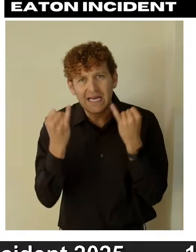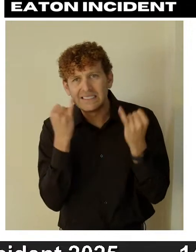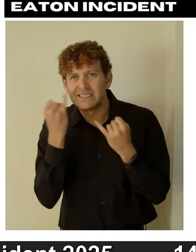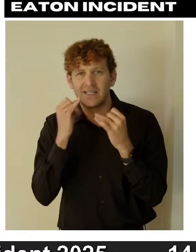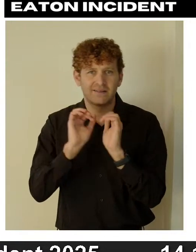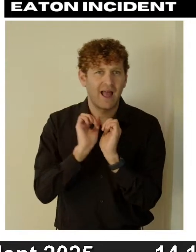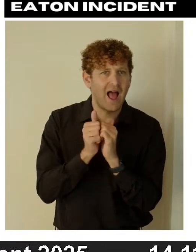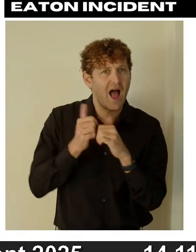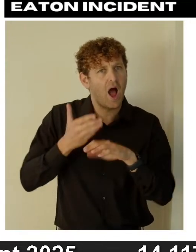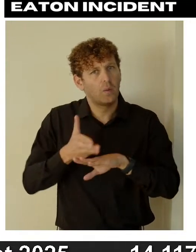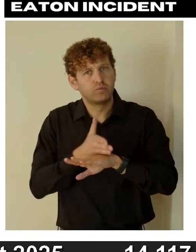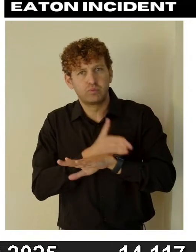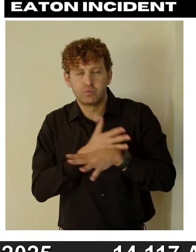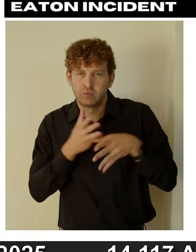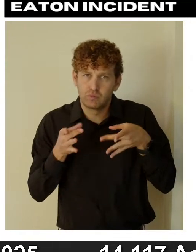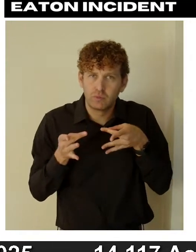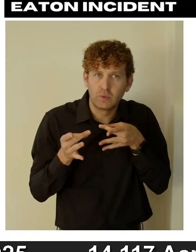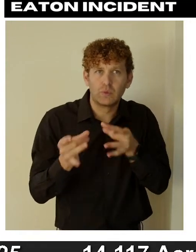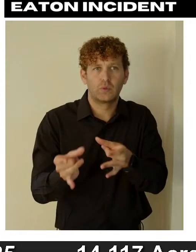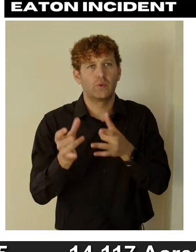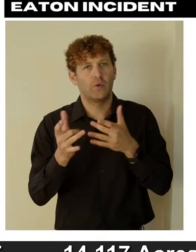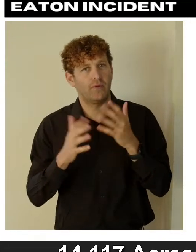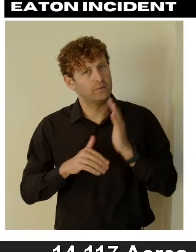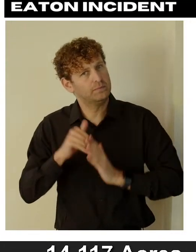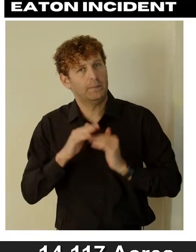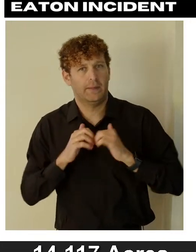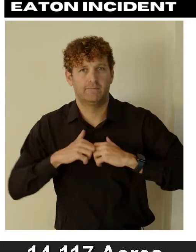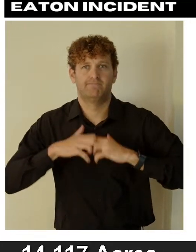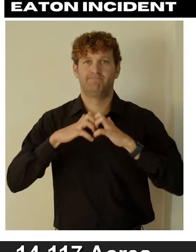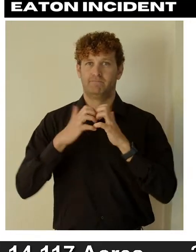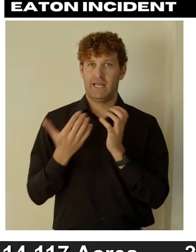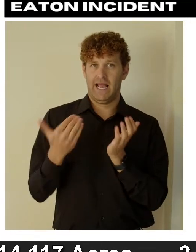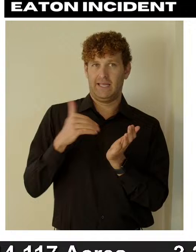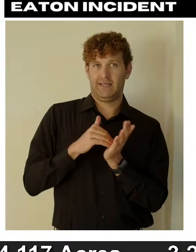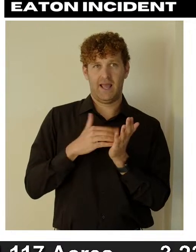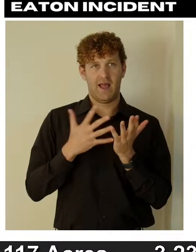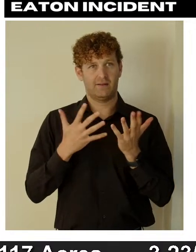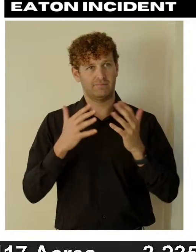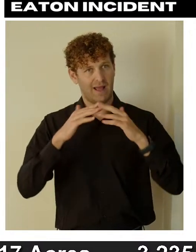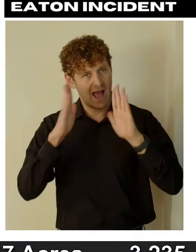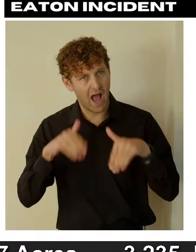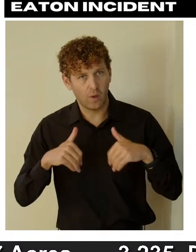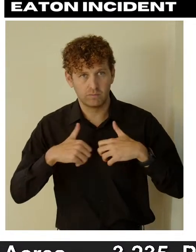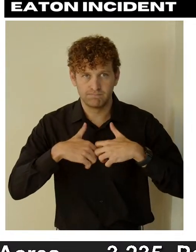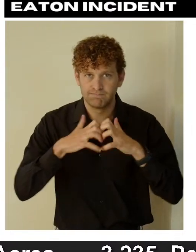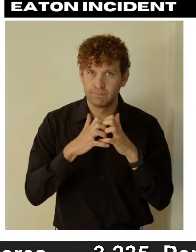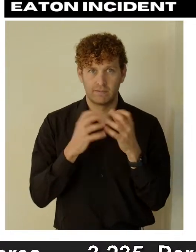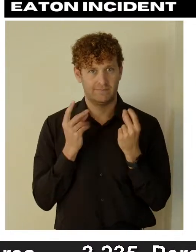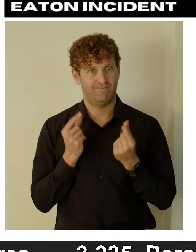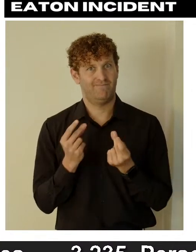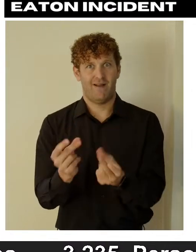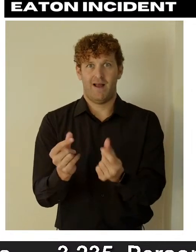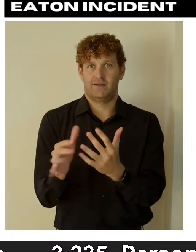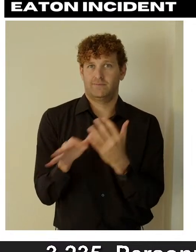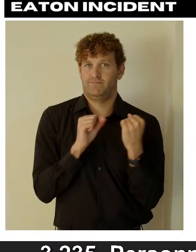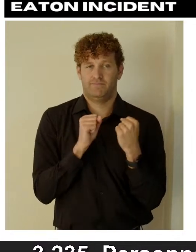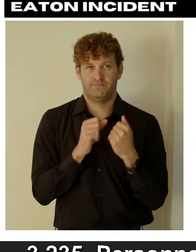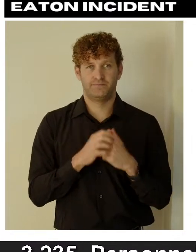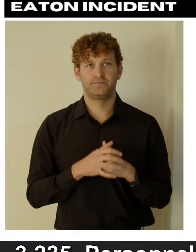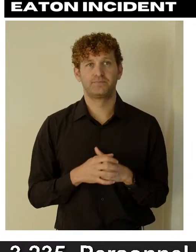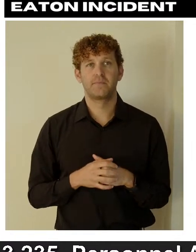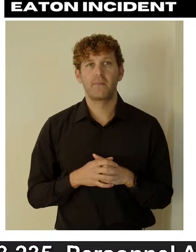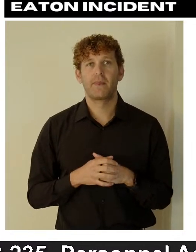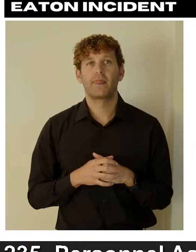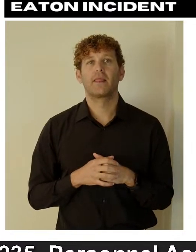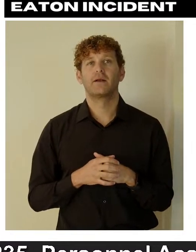work with you as you rebuild, and just get the houses rebuilt as quickly as possible. So I'm going to leave it at that. And once again, I want to thank the community